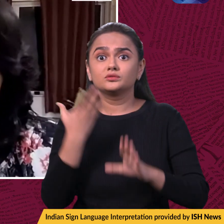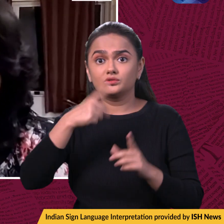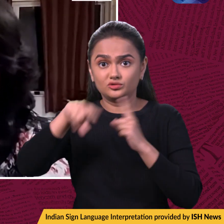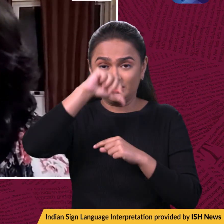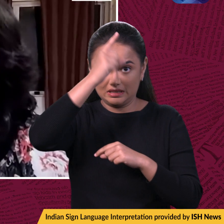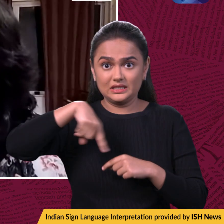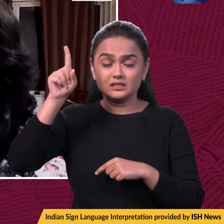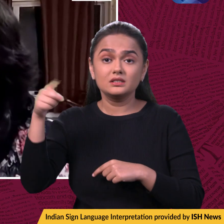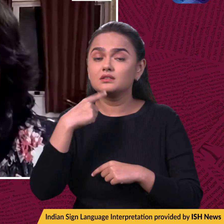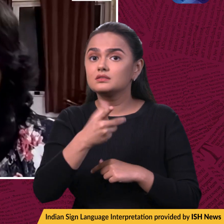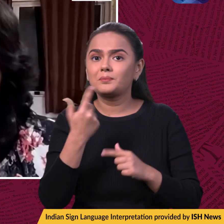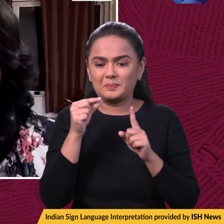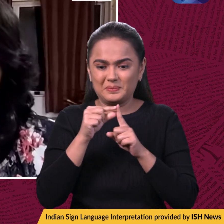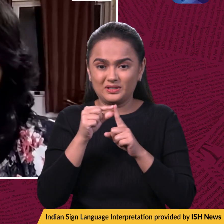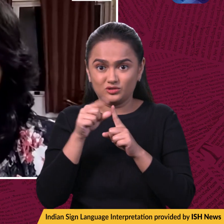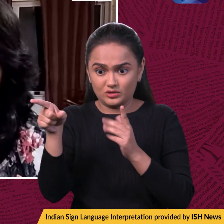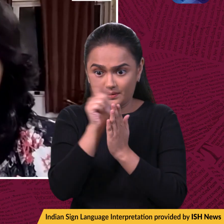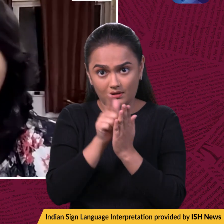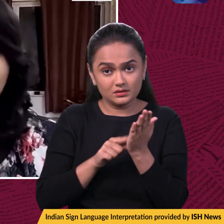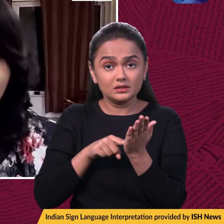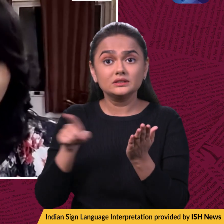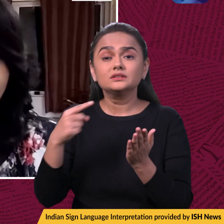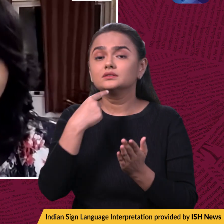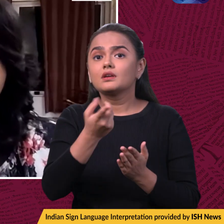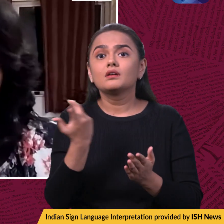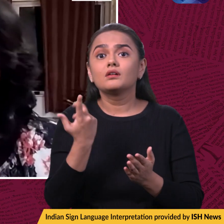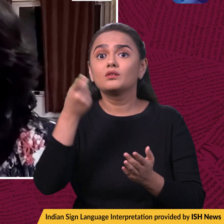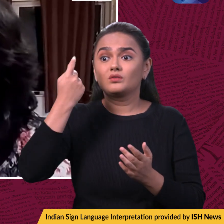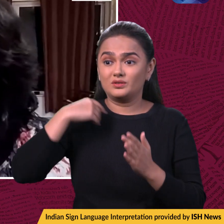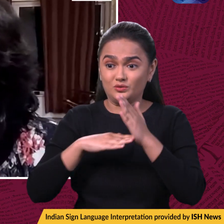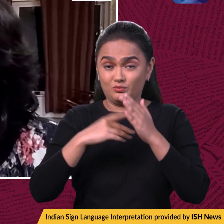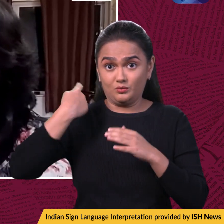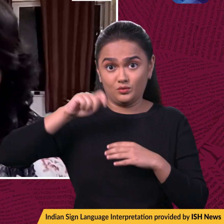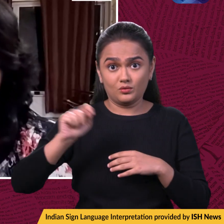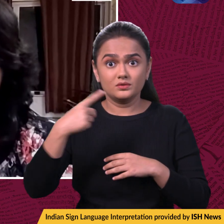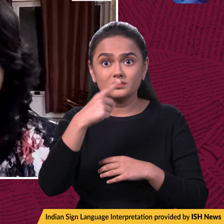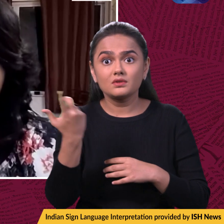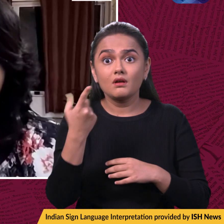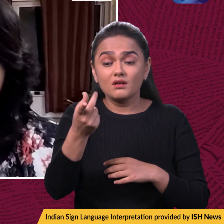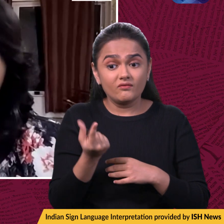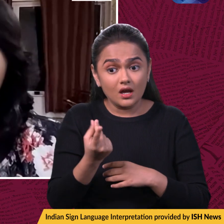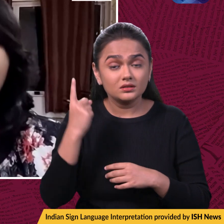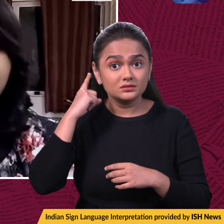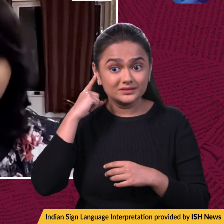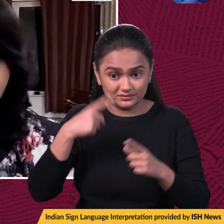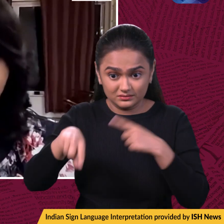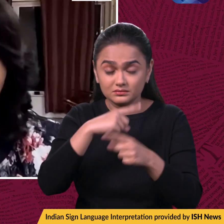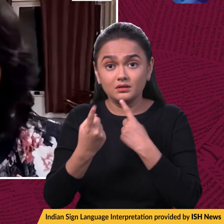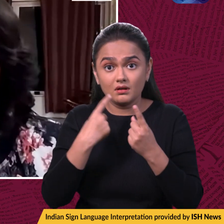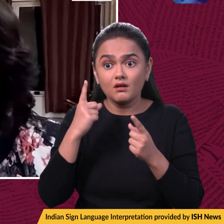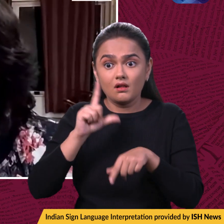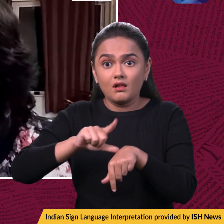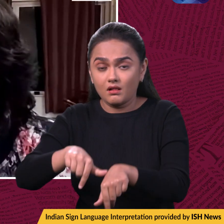Association of India. Now, the petitioner in its letter has urged the Supreme Court to advance the hearing on the